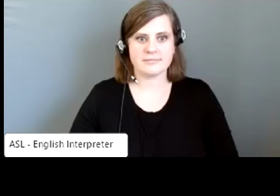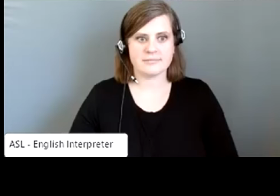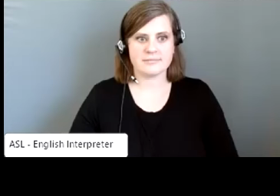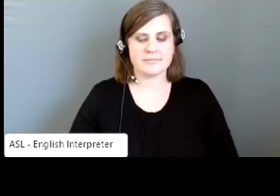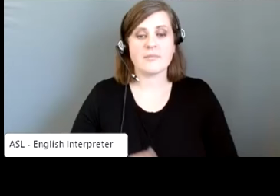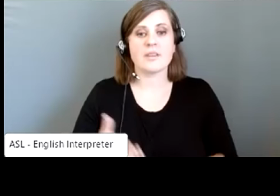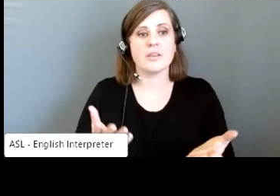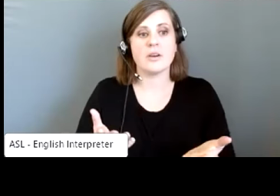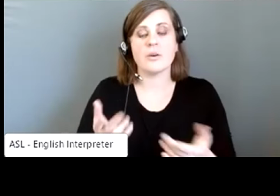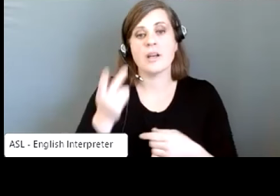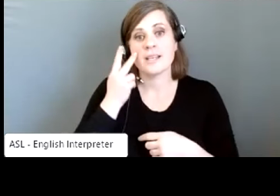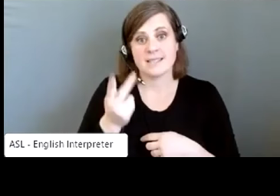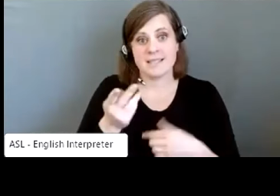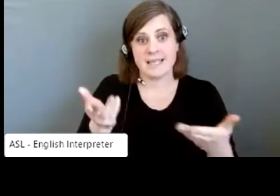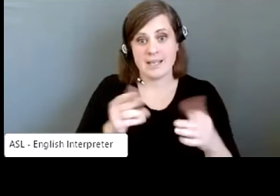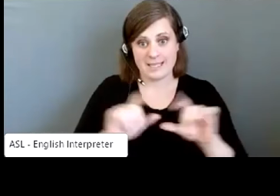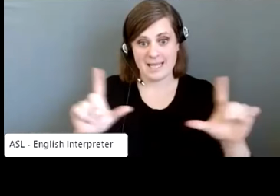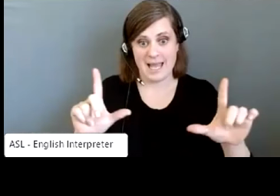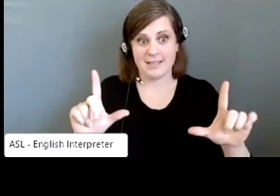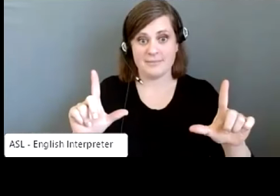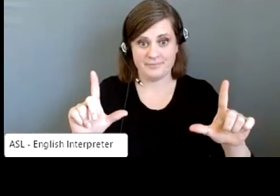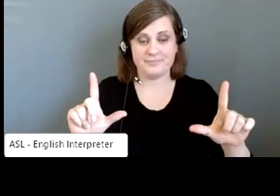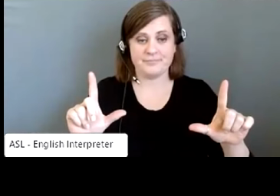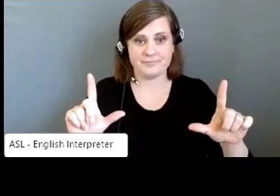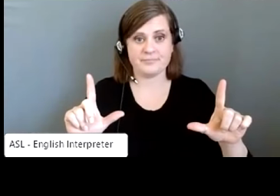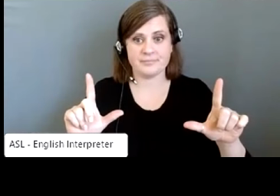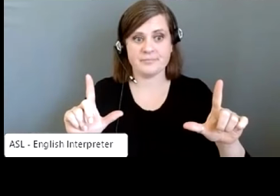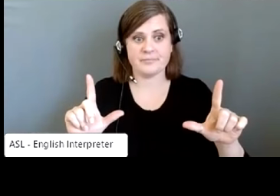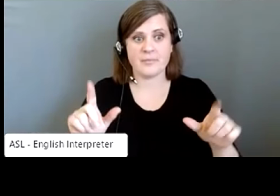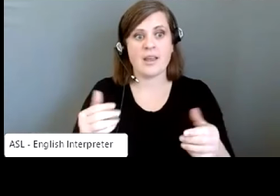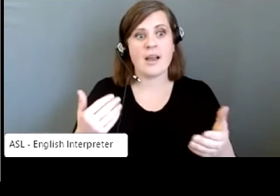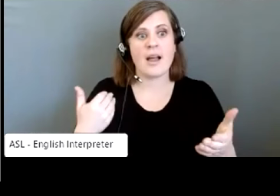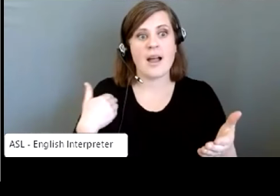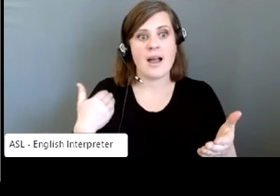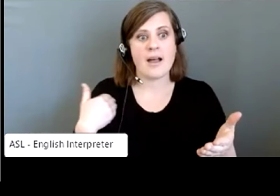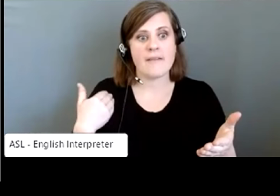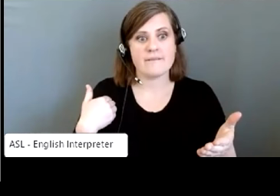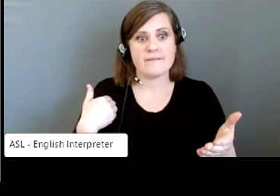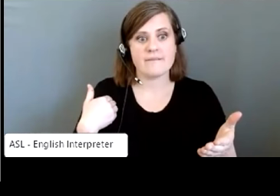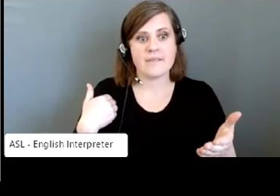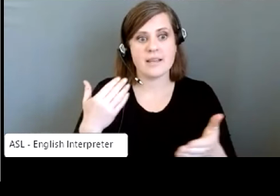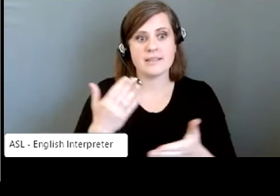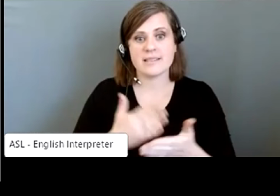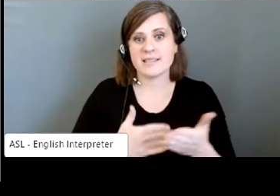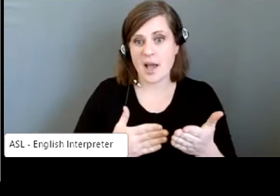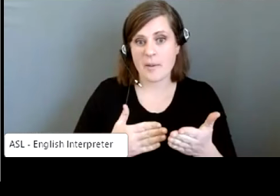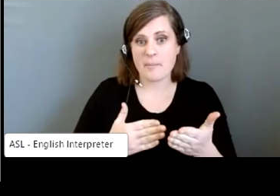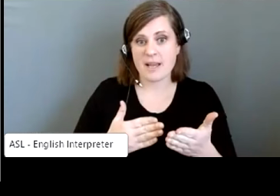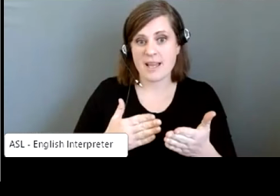So as you can see on our slide, we can see some themes are already